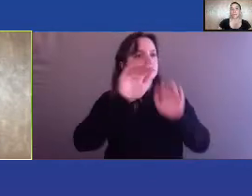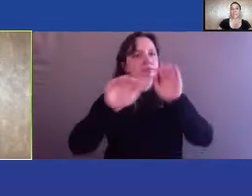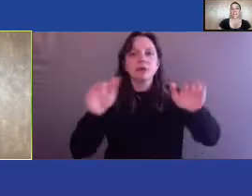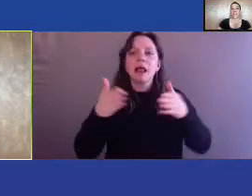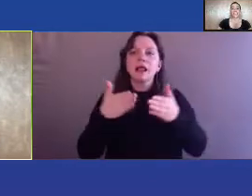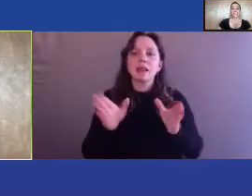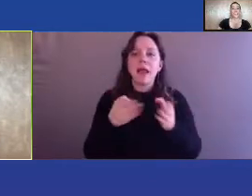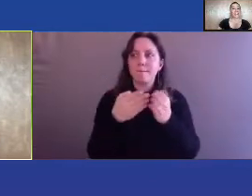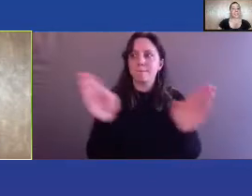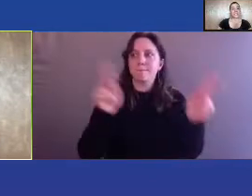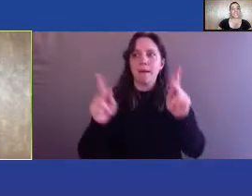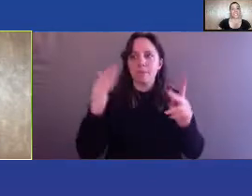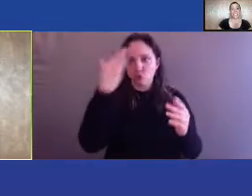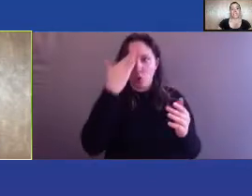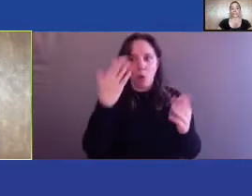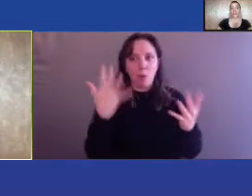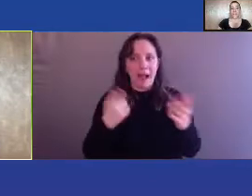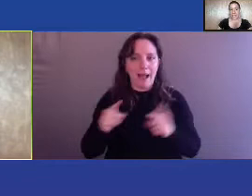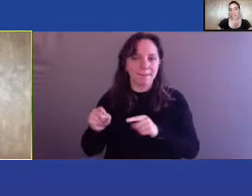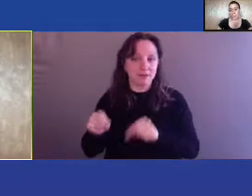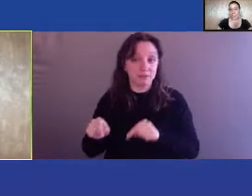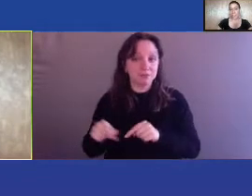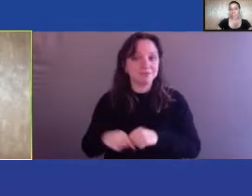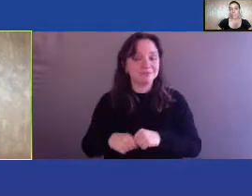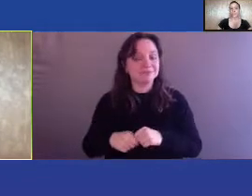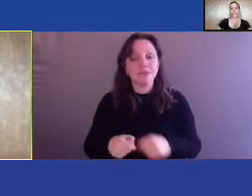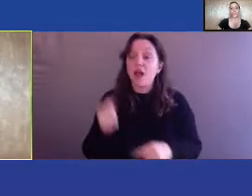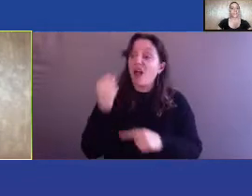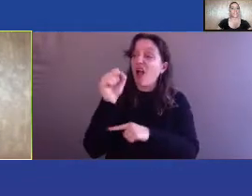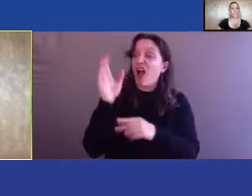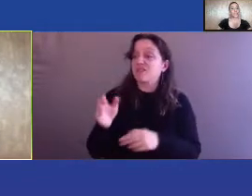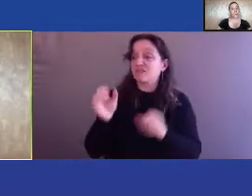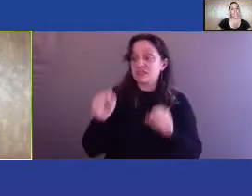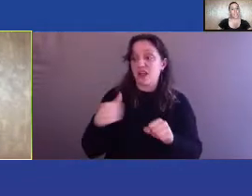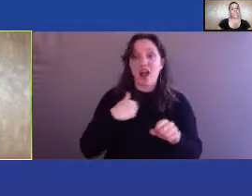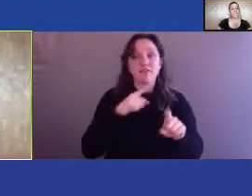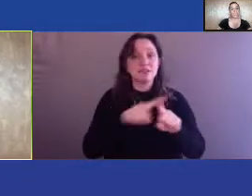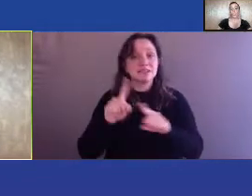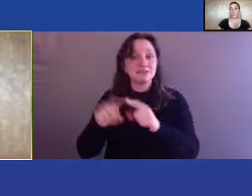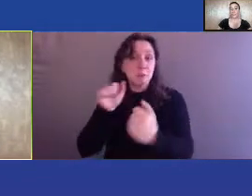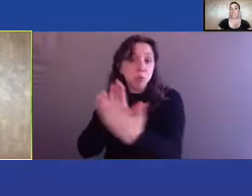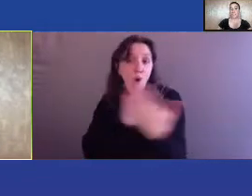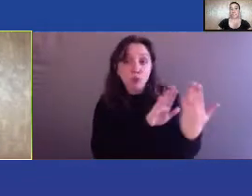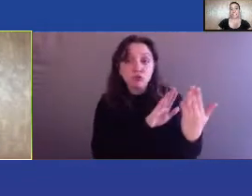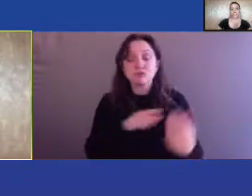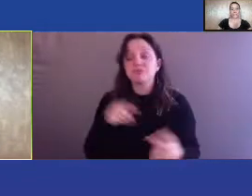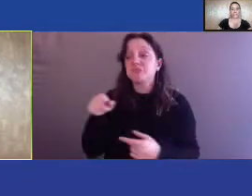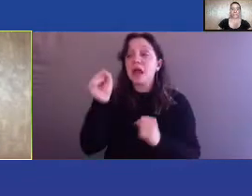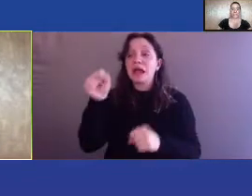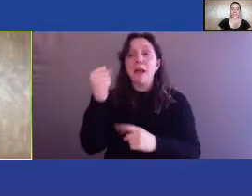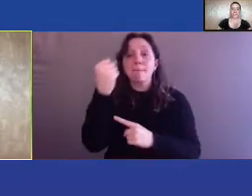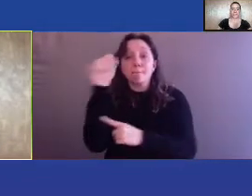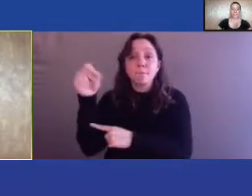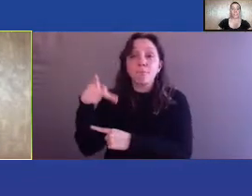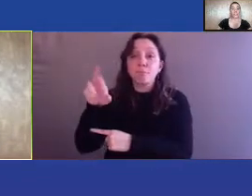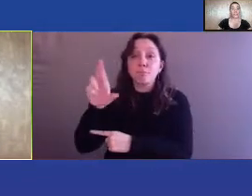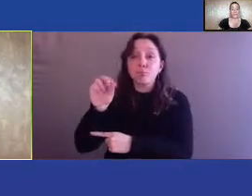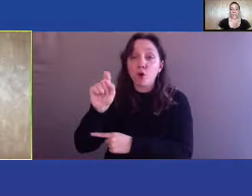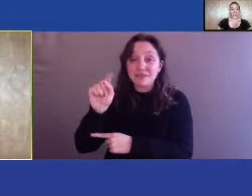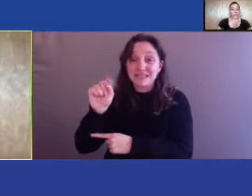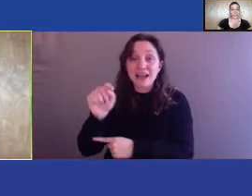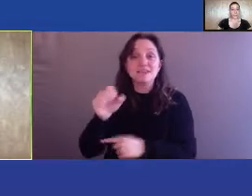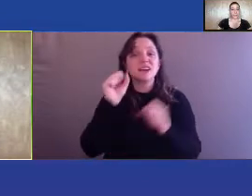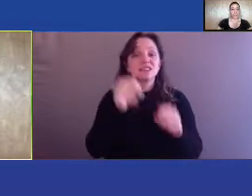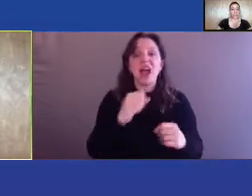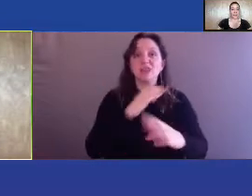problems. And activists can take direct action through things like protests, strikes, and demonstrations.